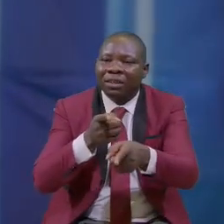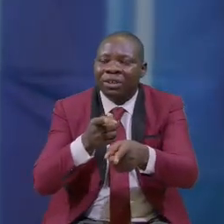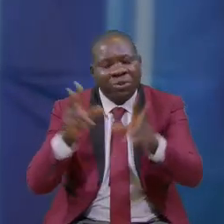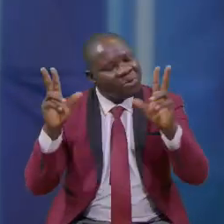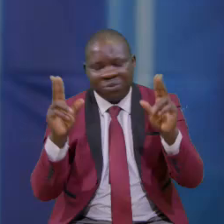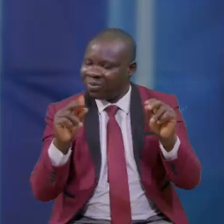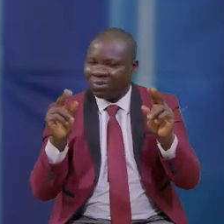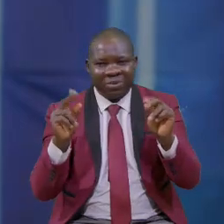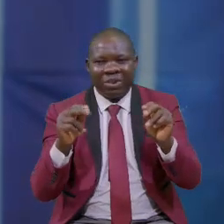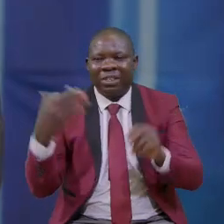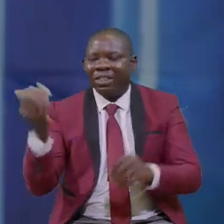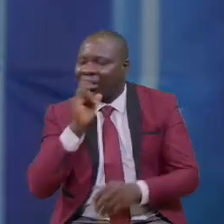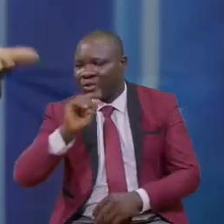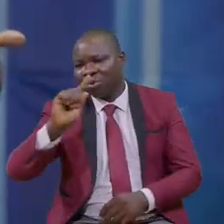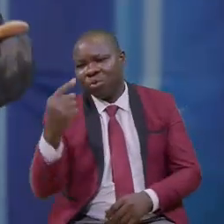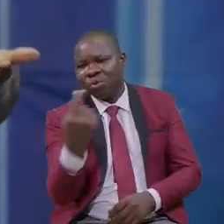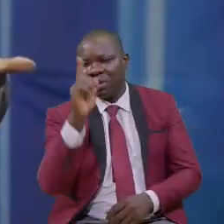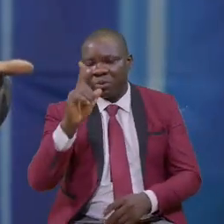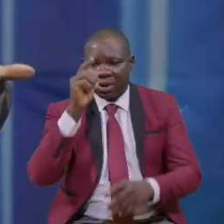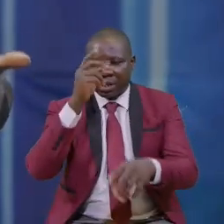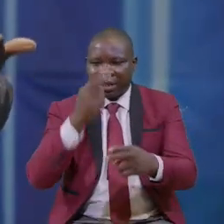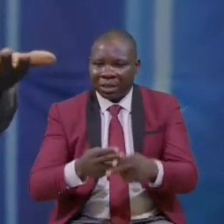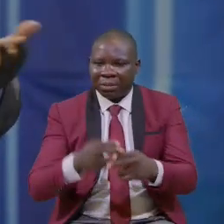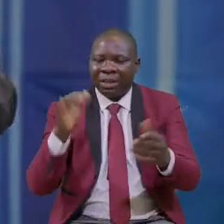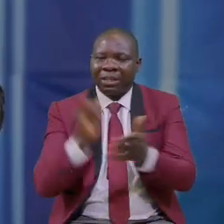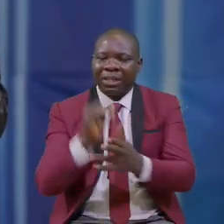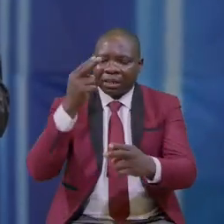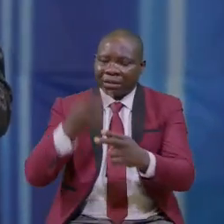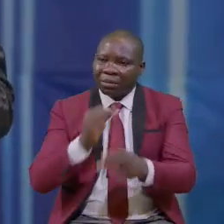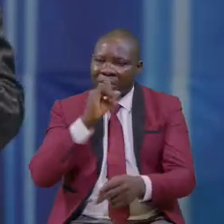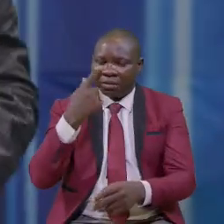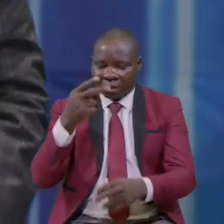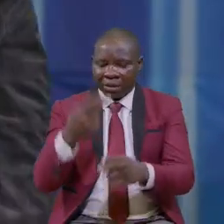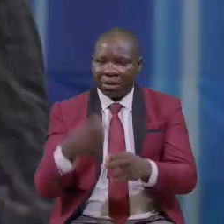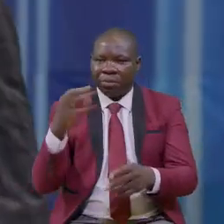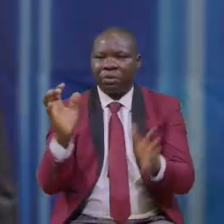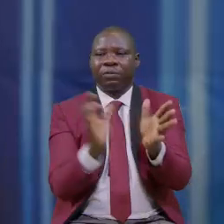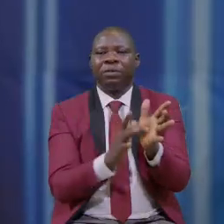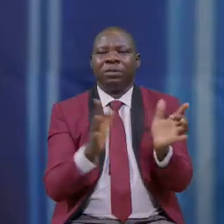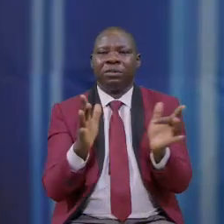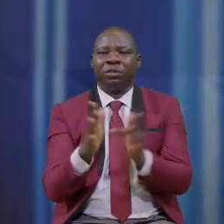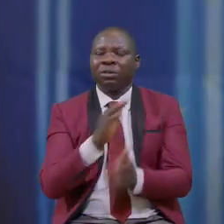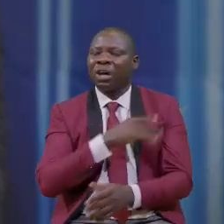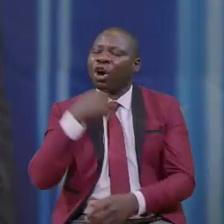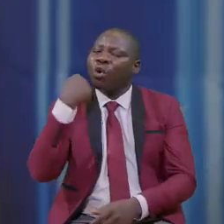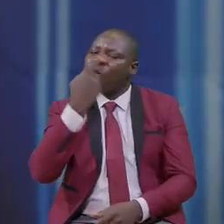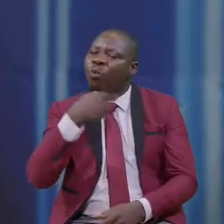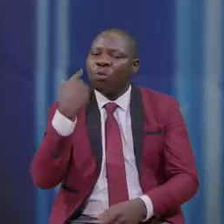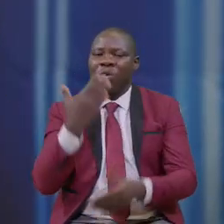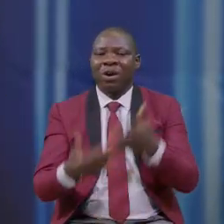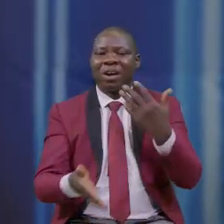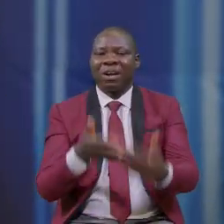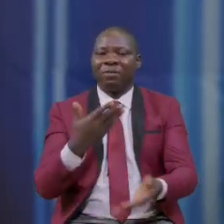There's only one name. That name is the name of Jesus. Now, whosoever, that's